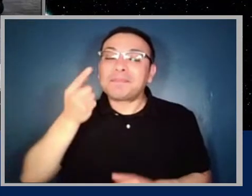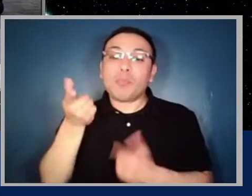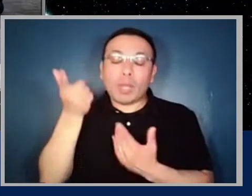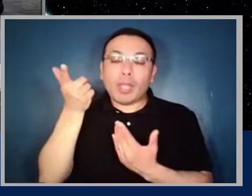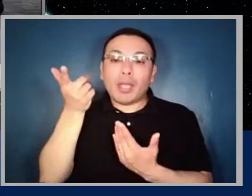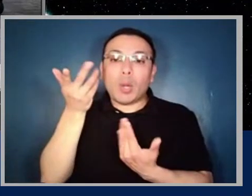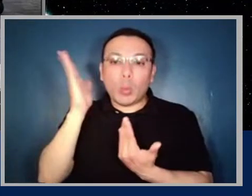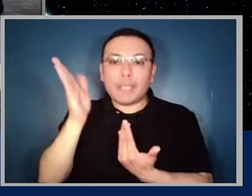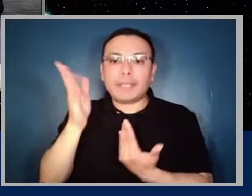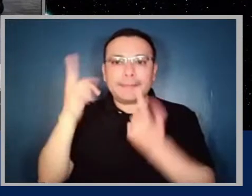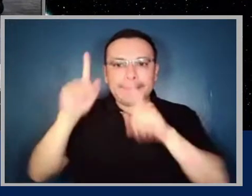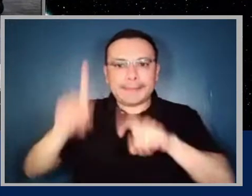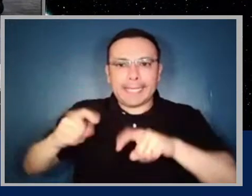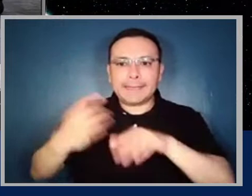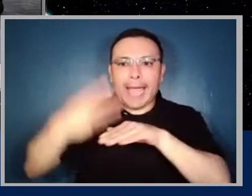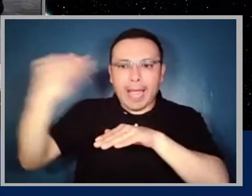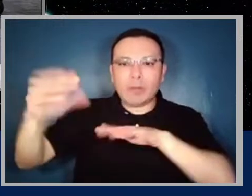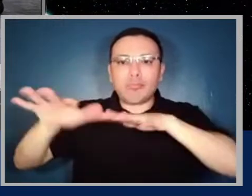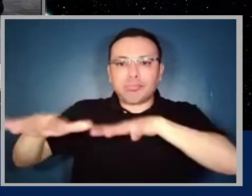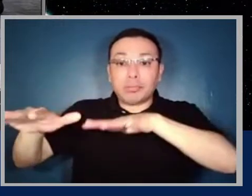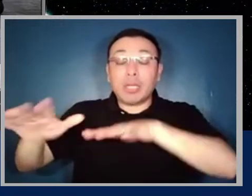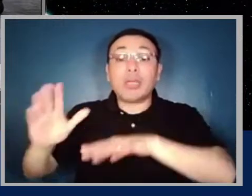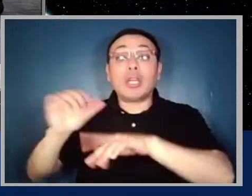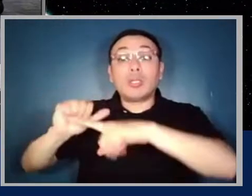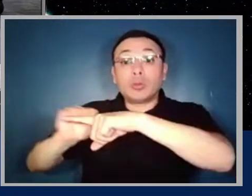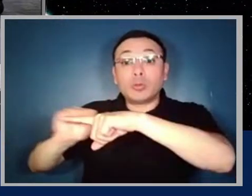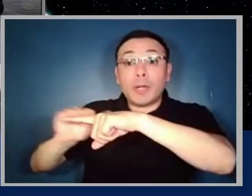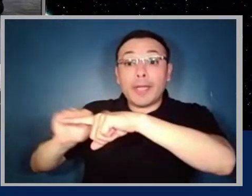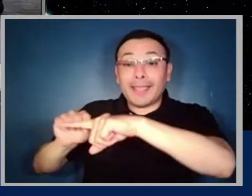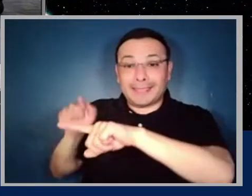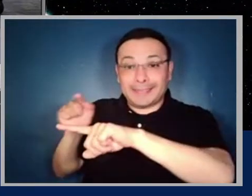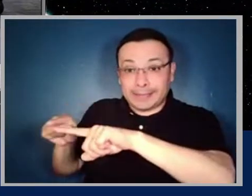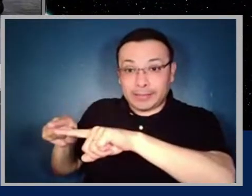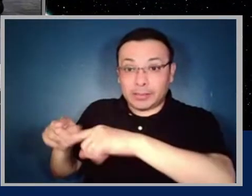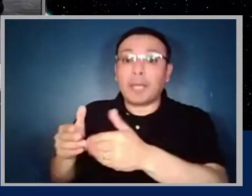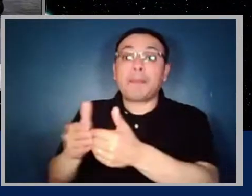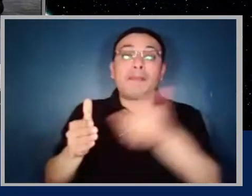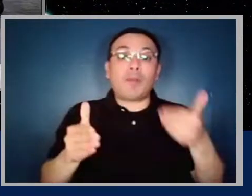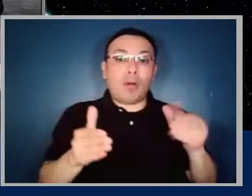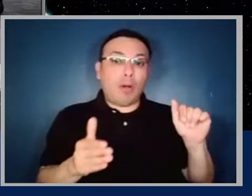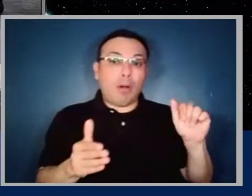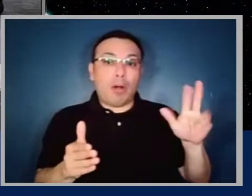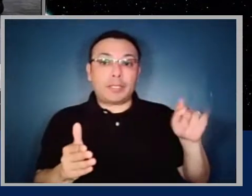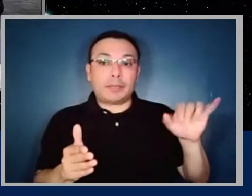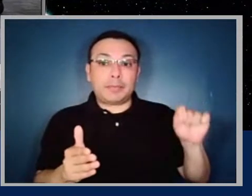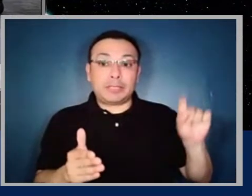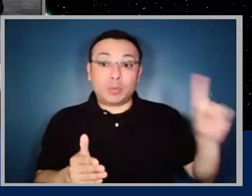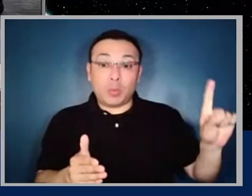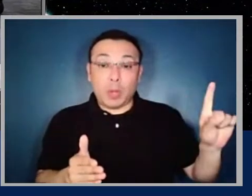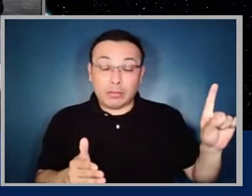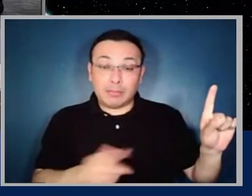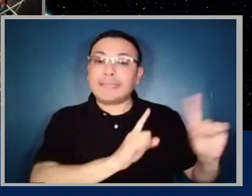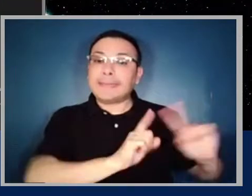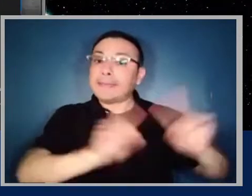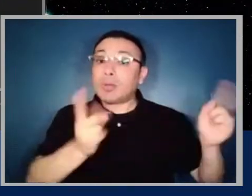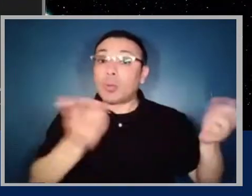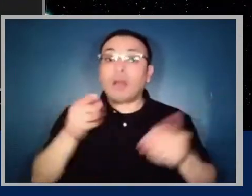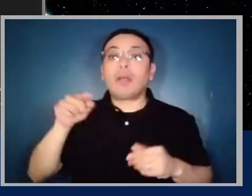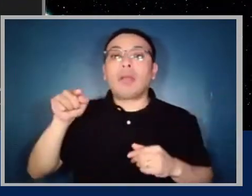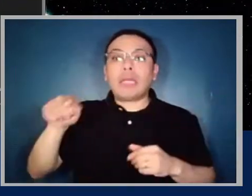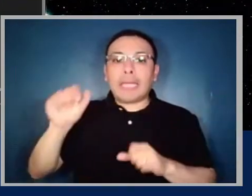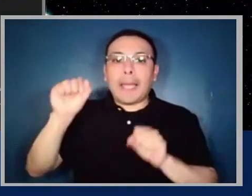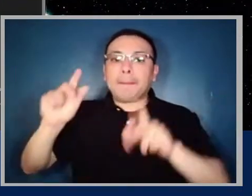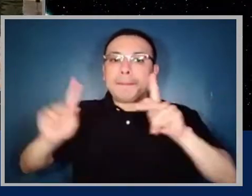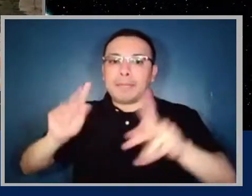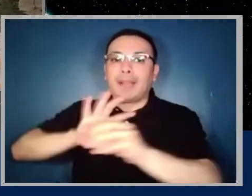so the difference between this trainer and the trainer that we used prior to Artemis 1 is that this is, you can actually put people inside of it. It